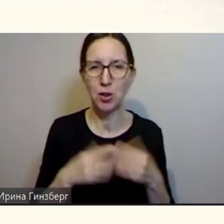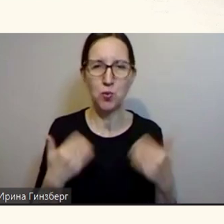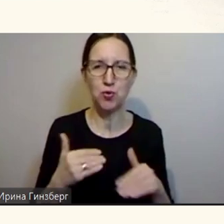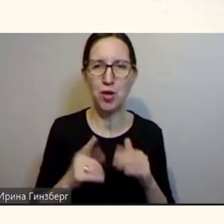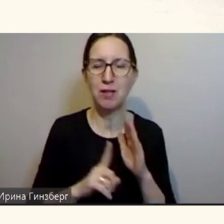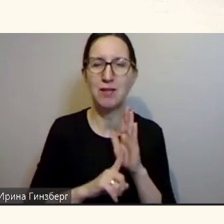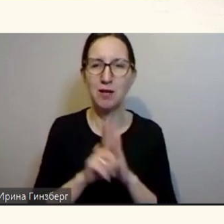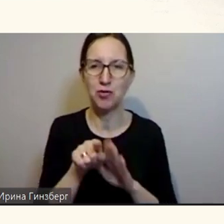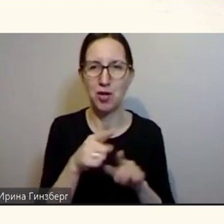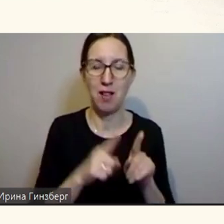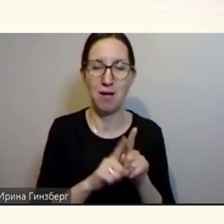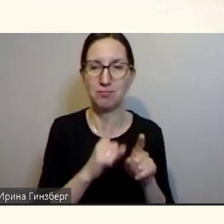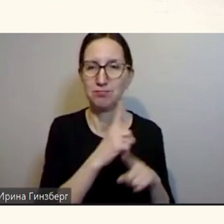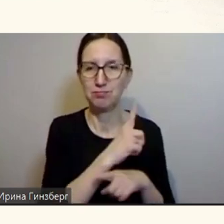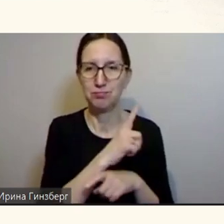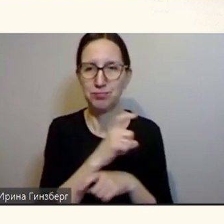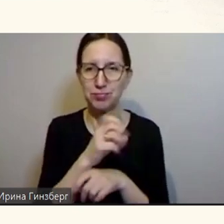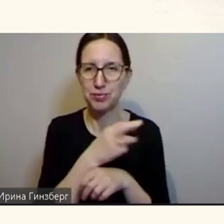that